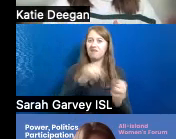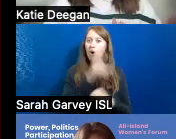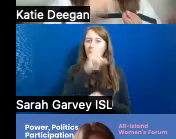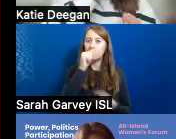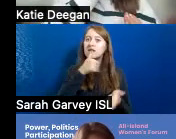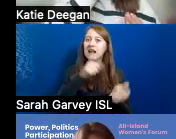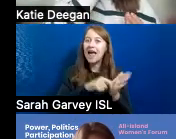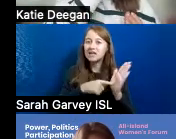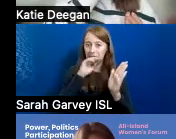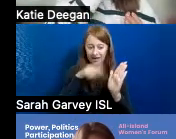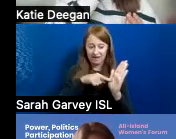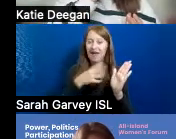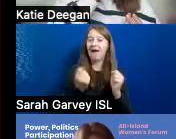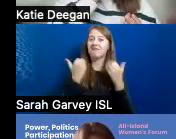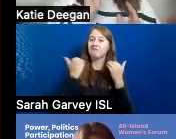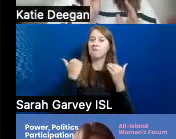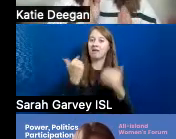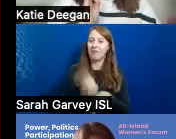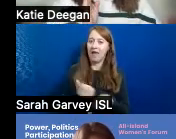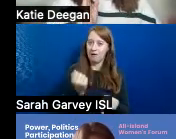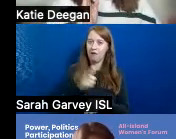new pieces of research on our